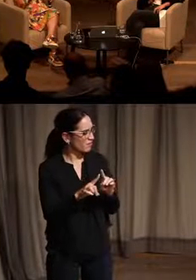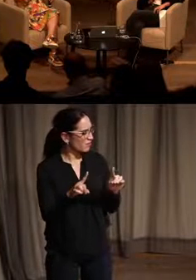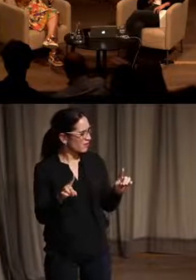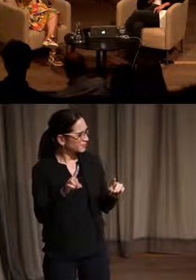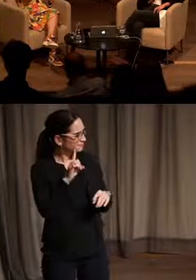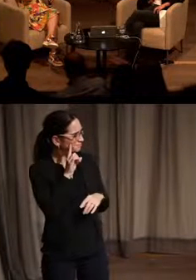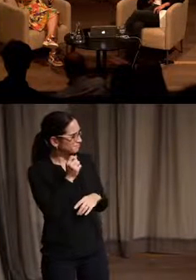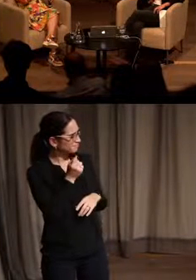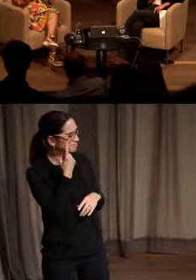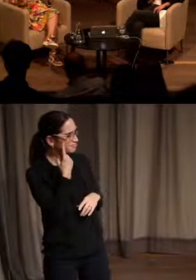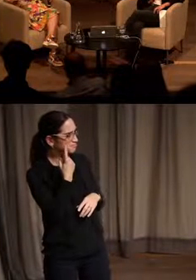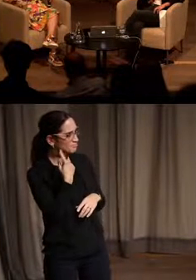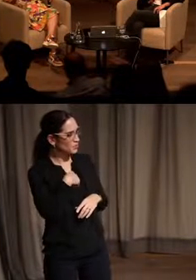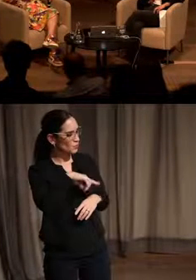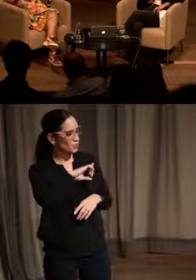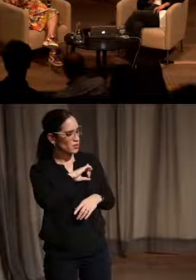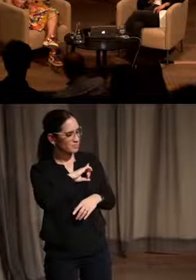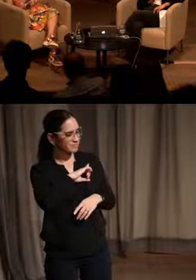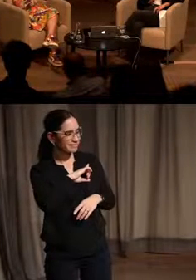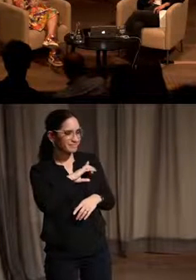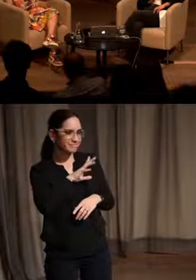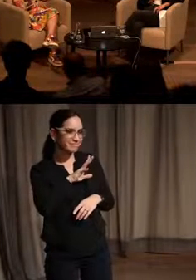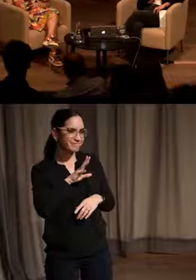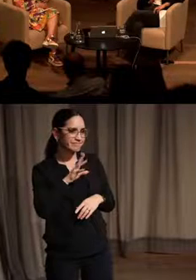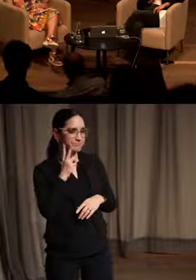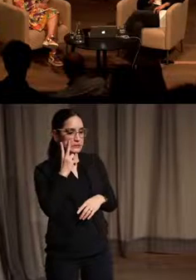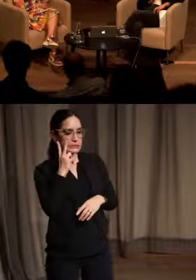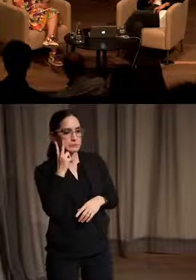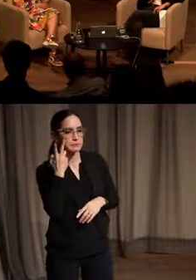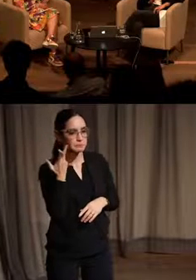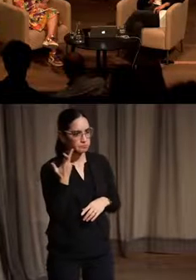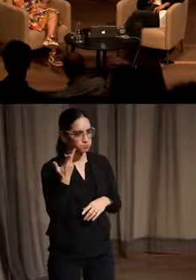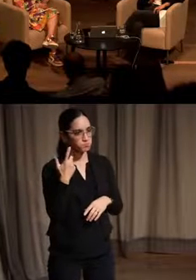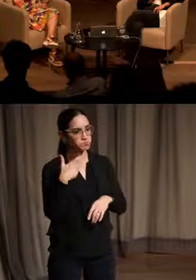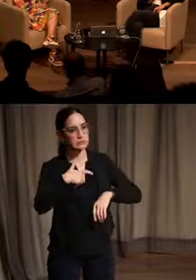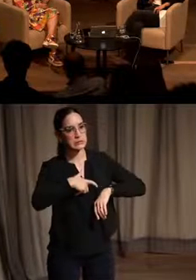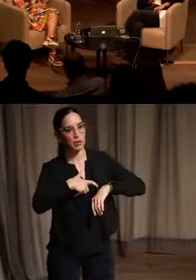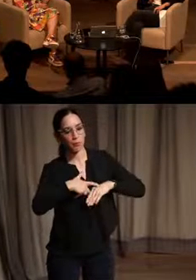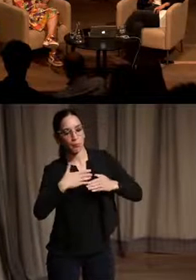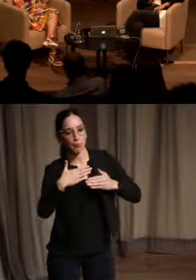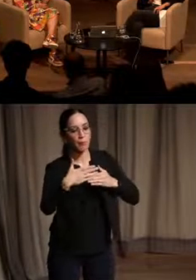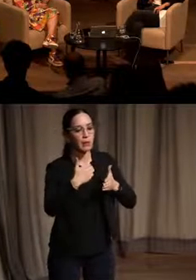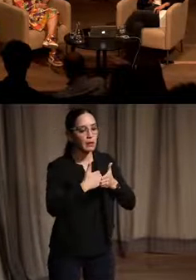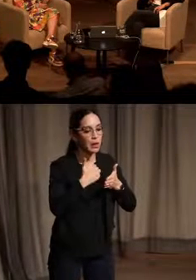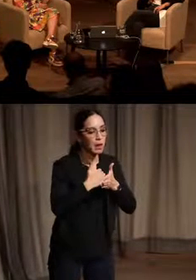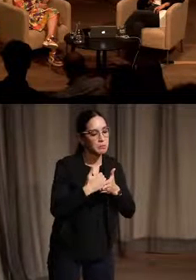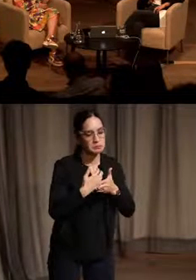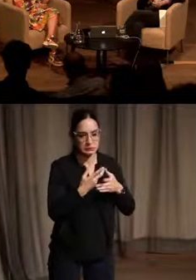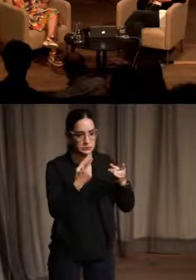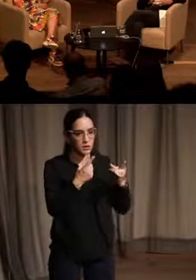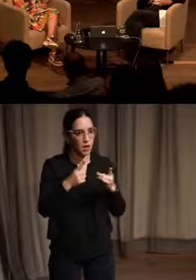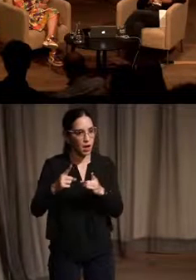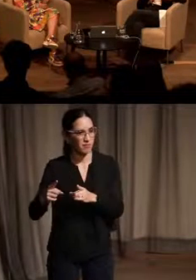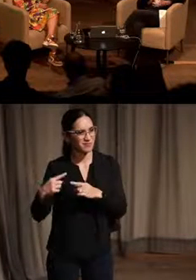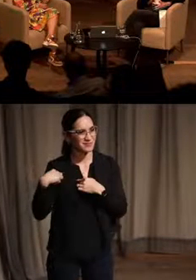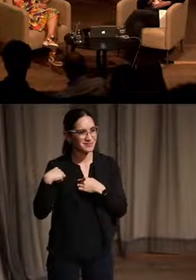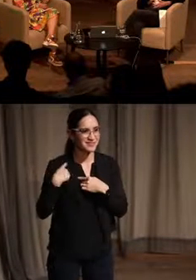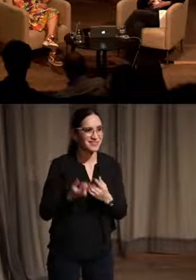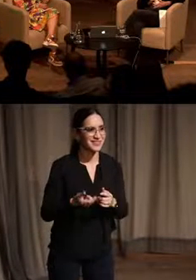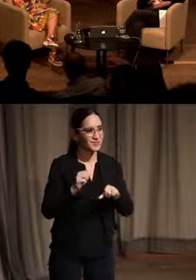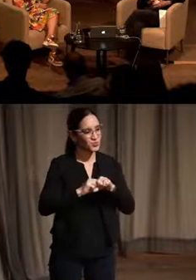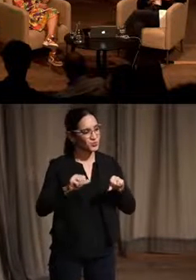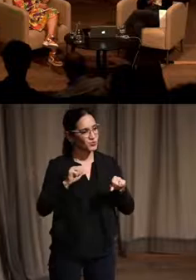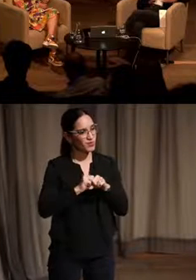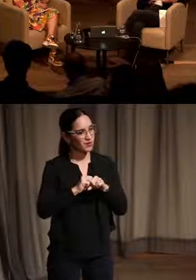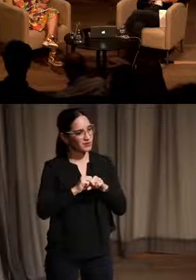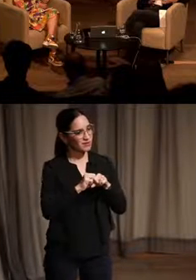like, I think that time will tell what kind of work comes out of this right now. Like, because I've been working with Planned Parenthood for a few